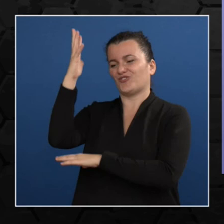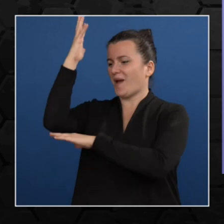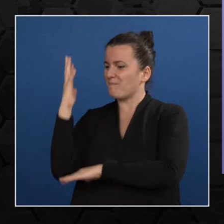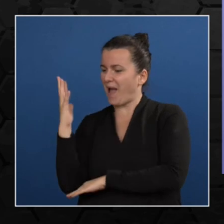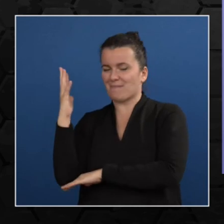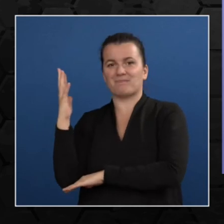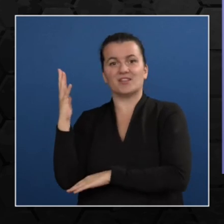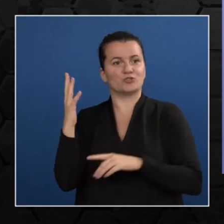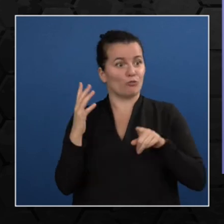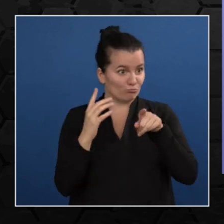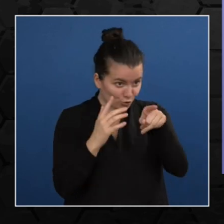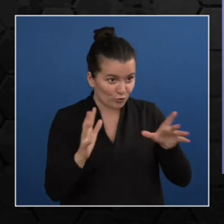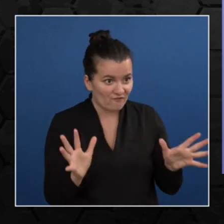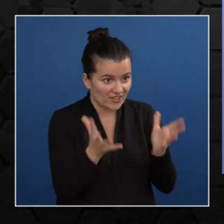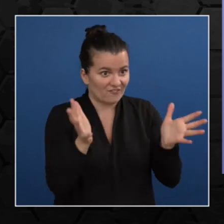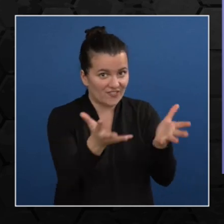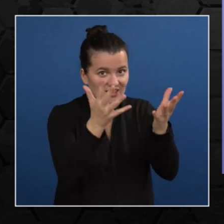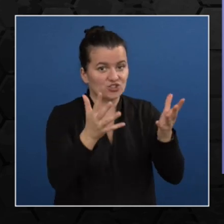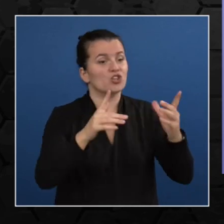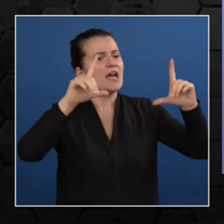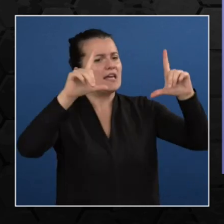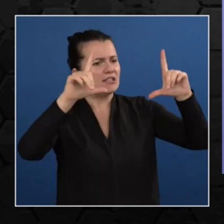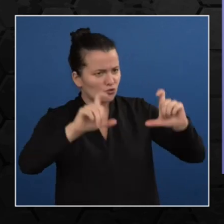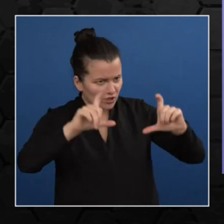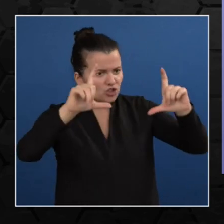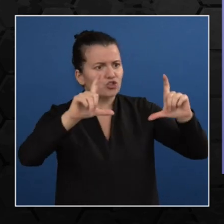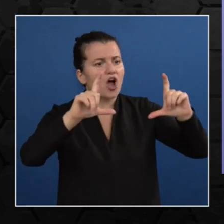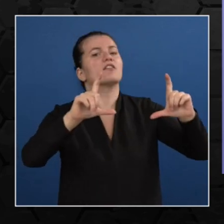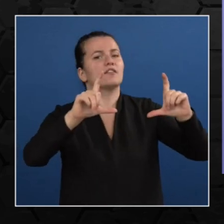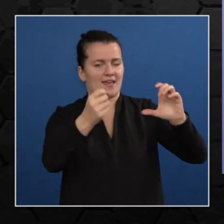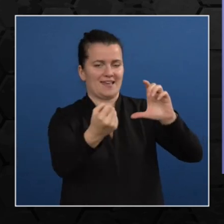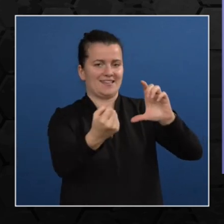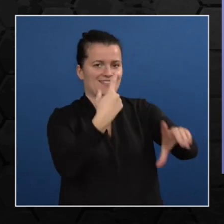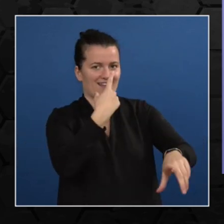email screenshots to